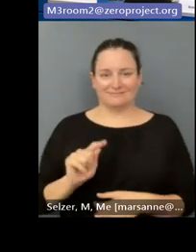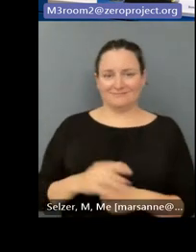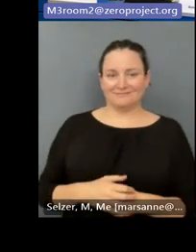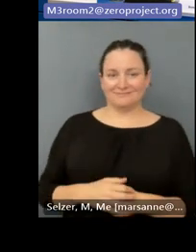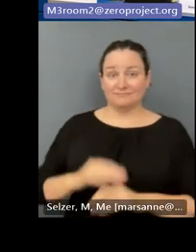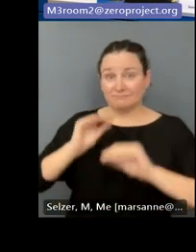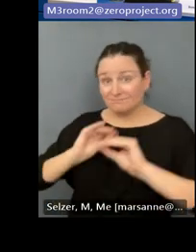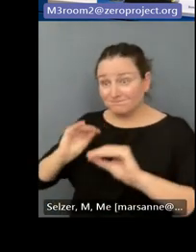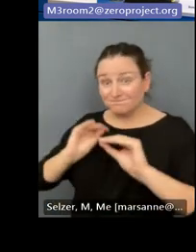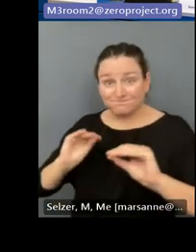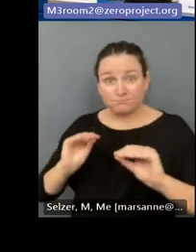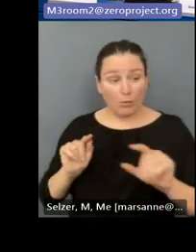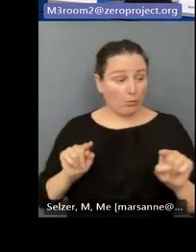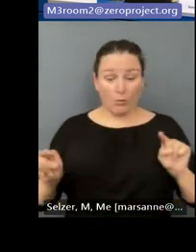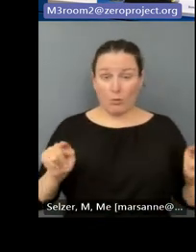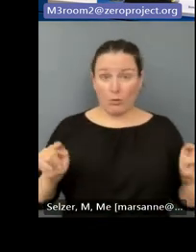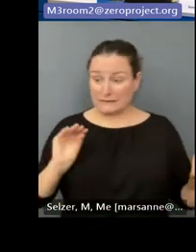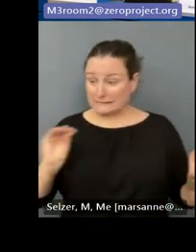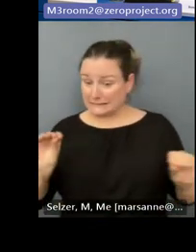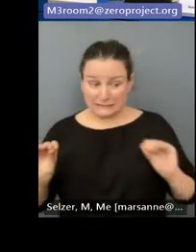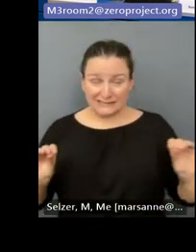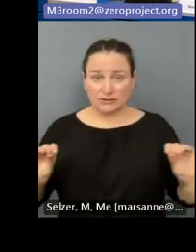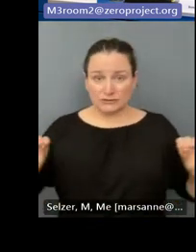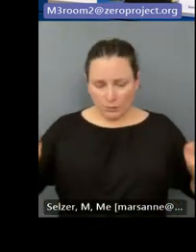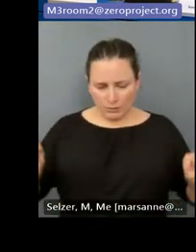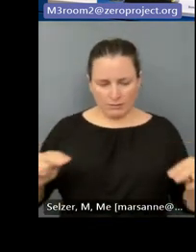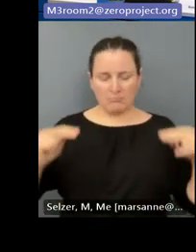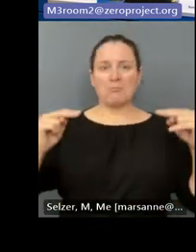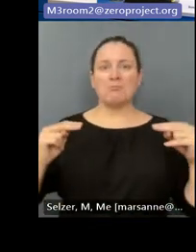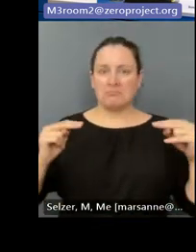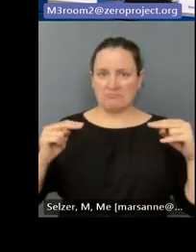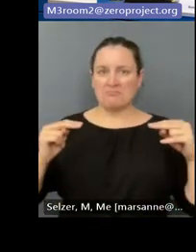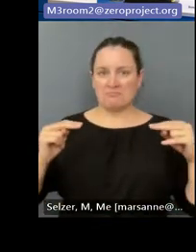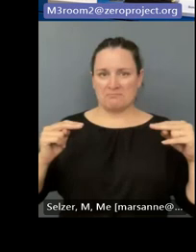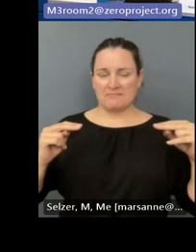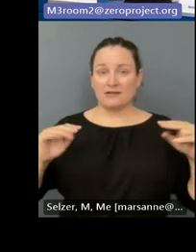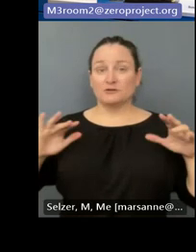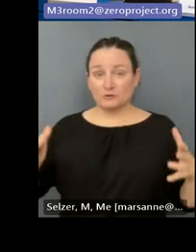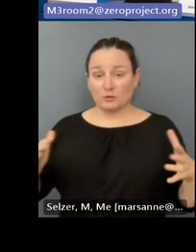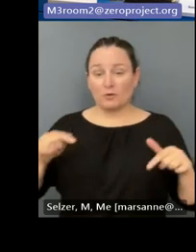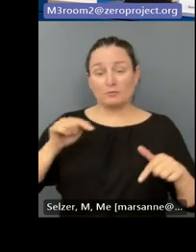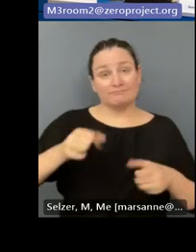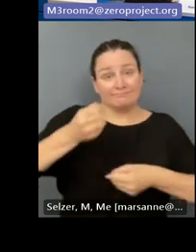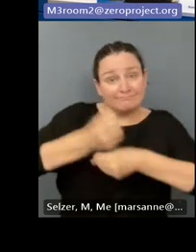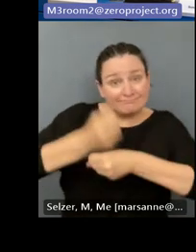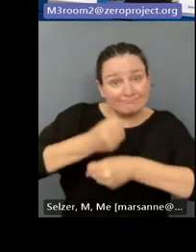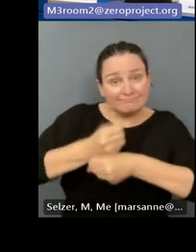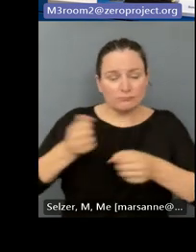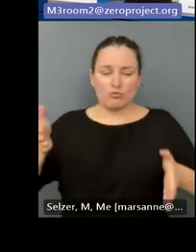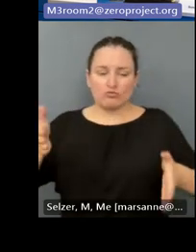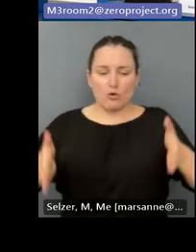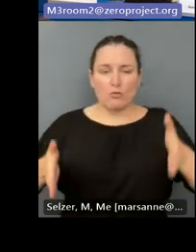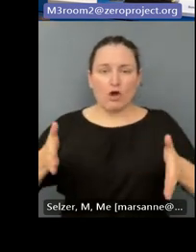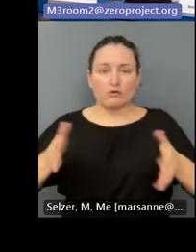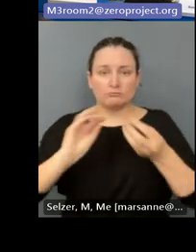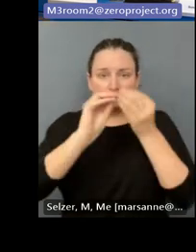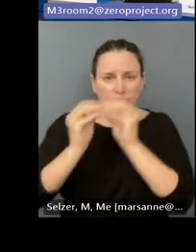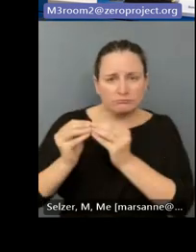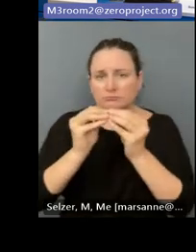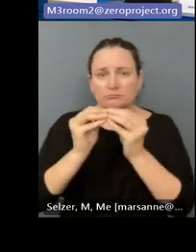the core of our mission. These clubs are not only spaces where robots are built, but where friendships are